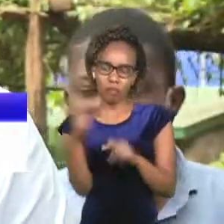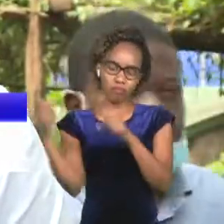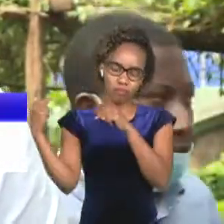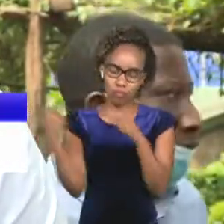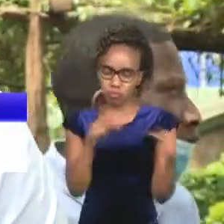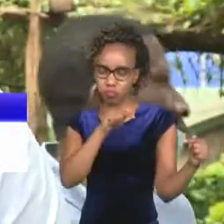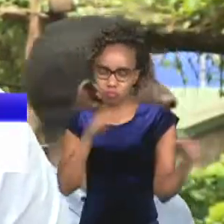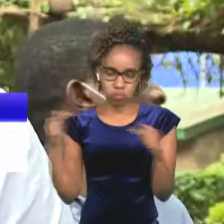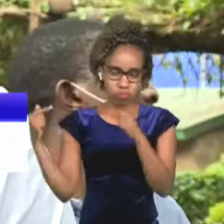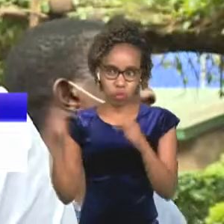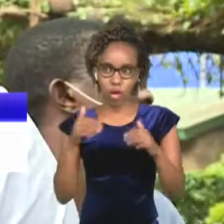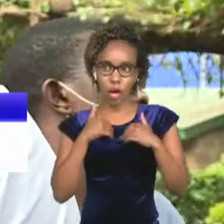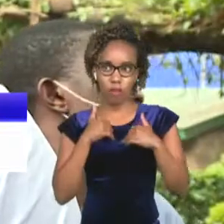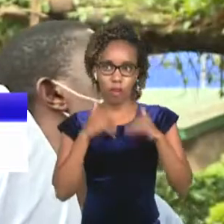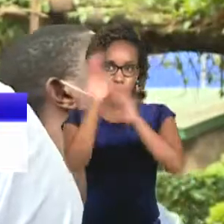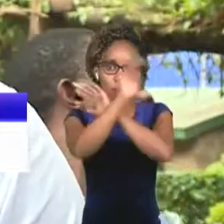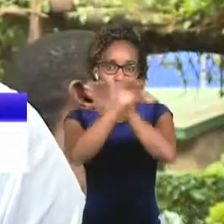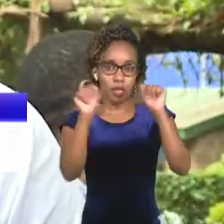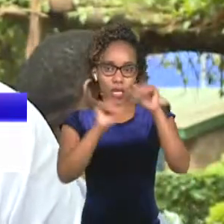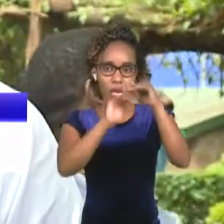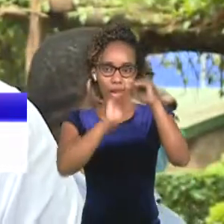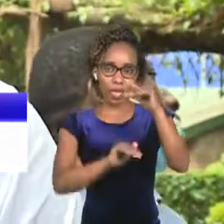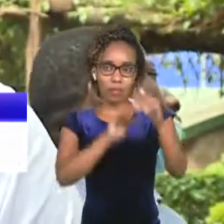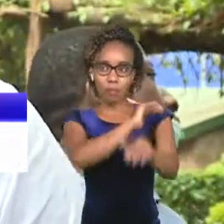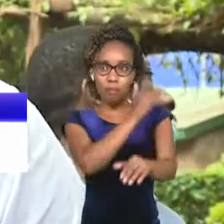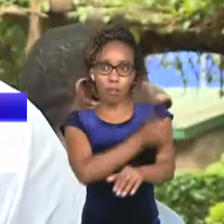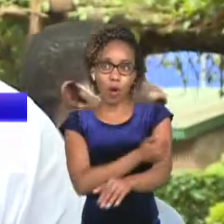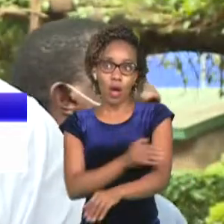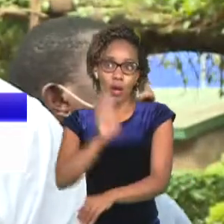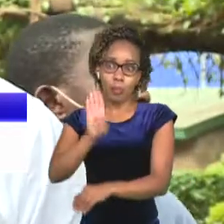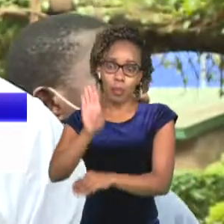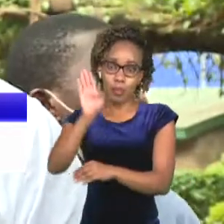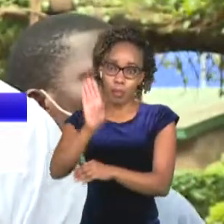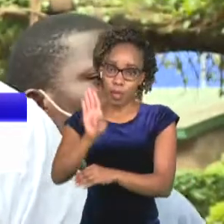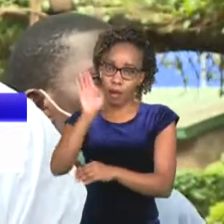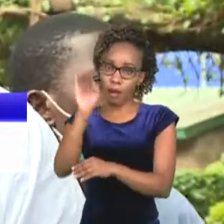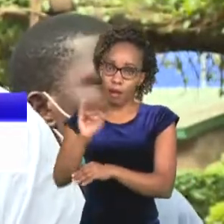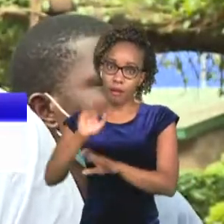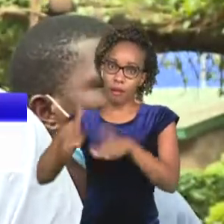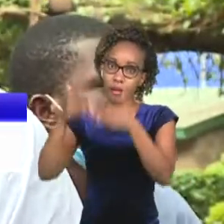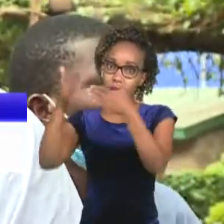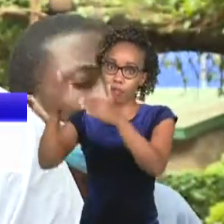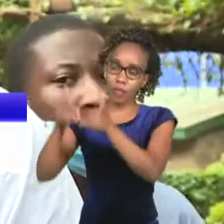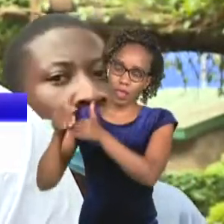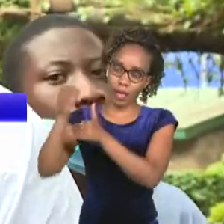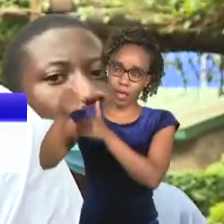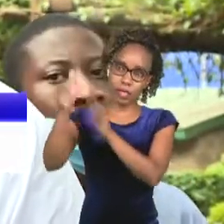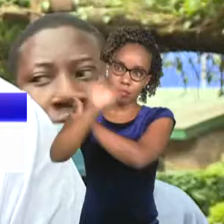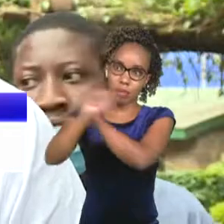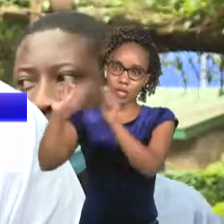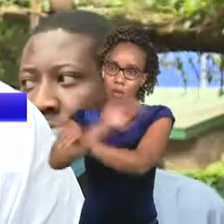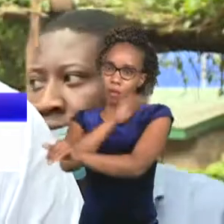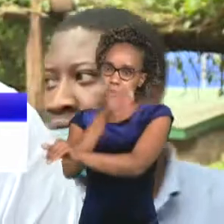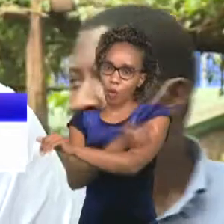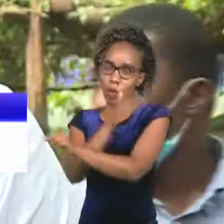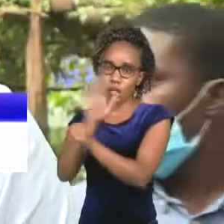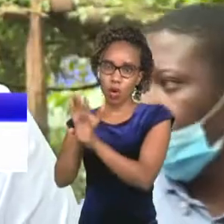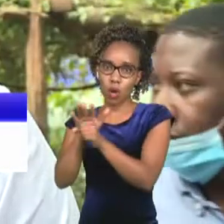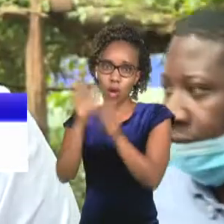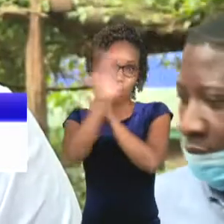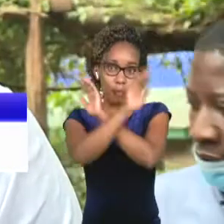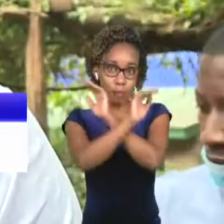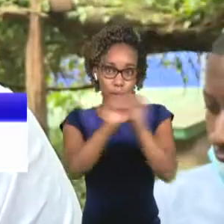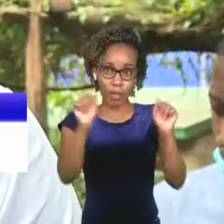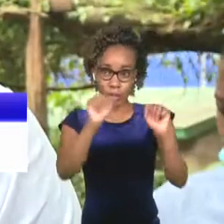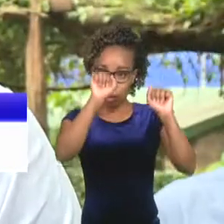na president with the less powers. So unapata BBI inapatia the next president a lot of powers. President anaanza